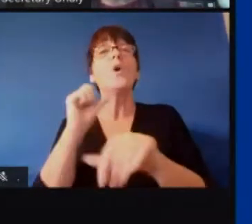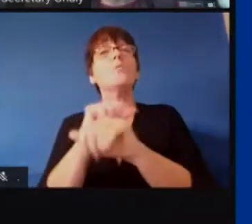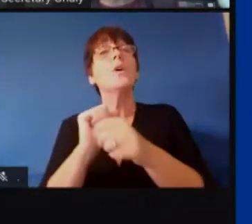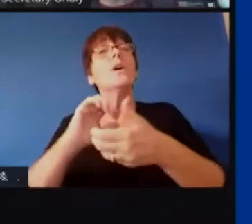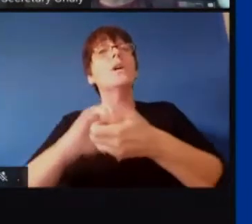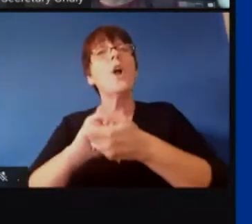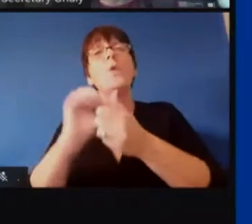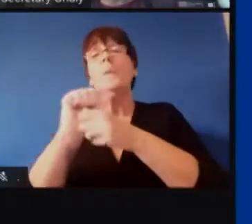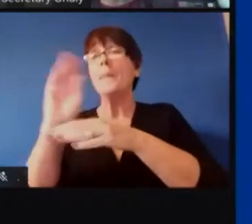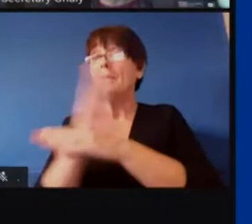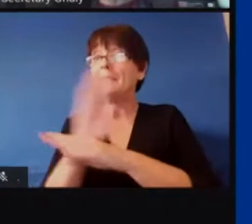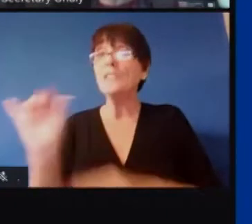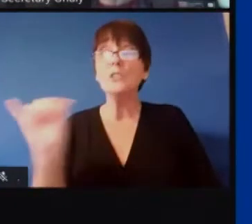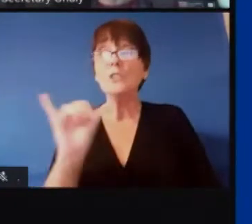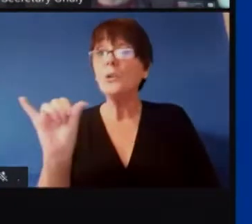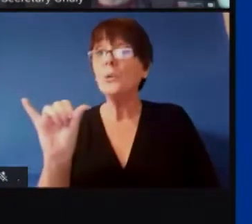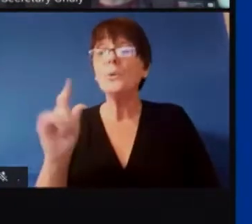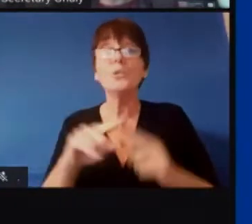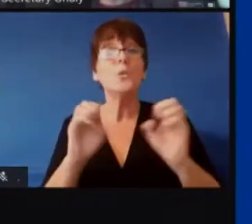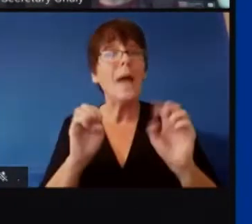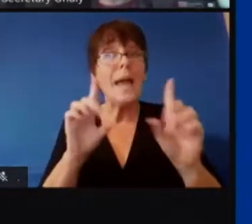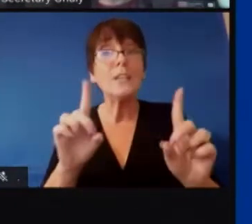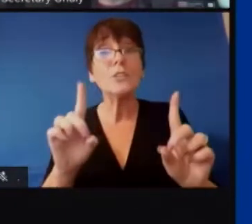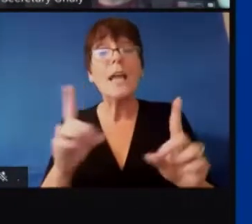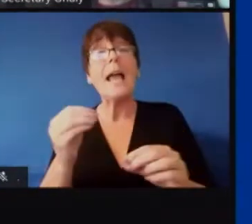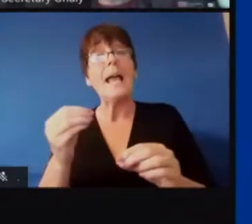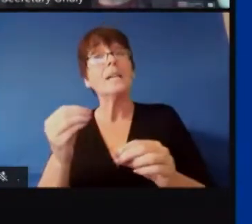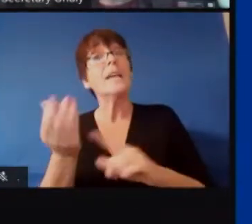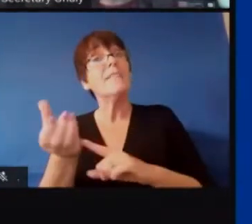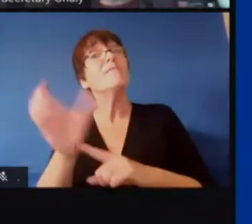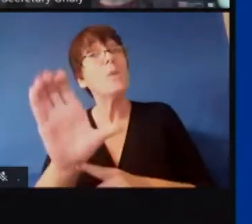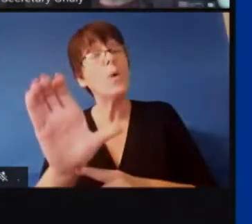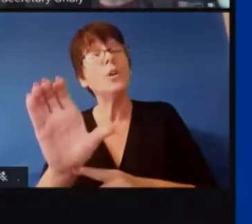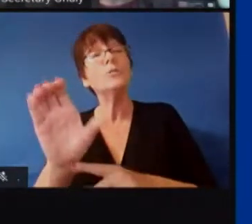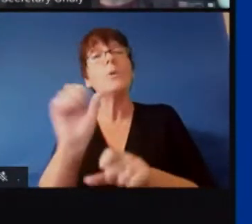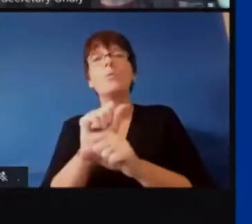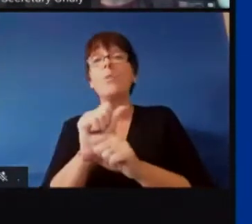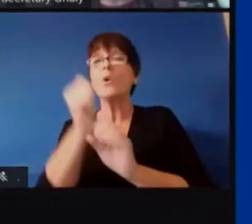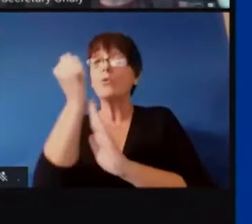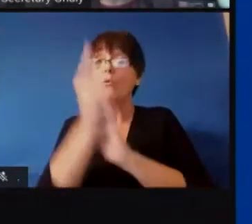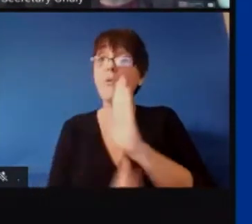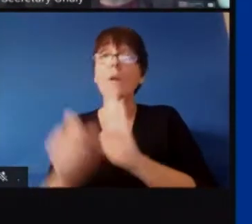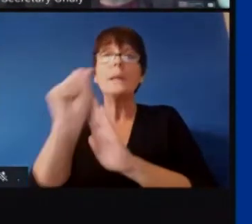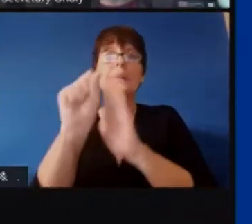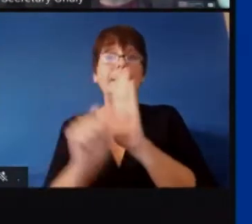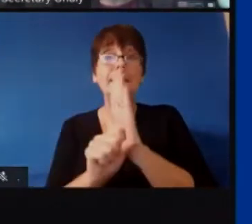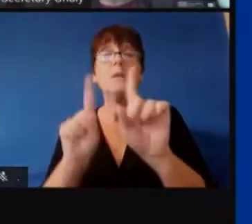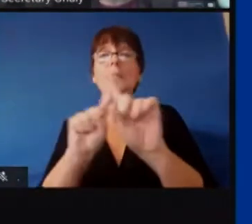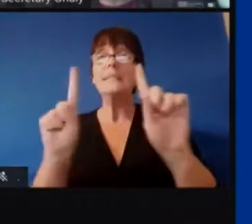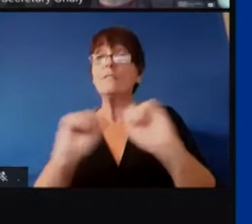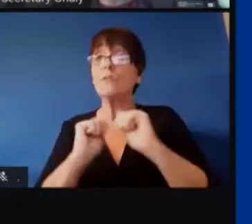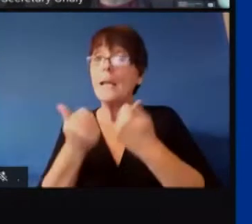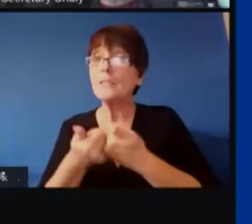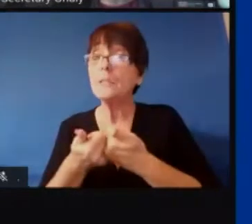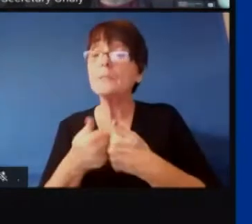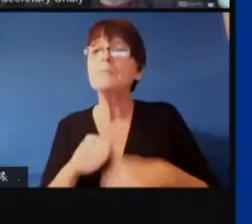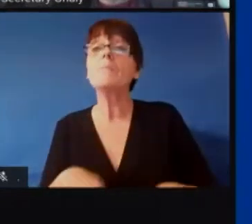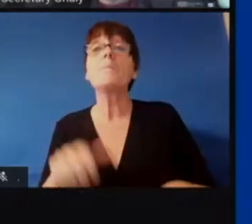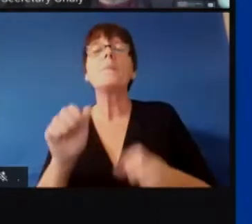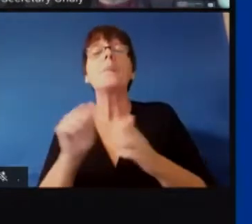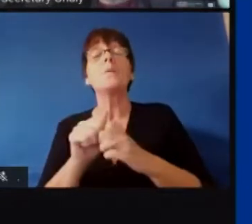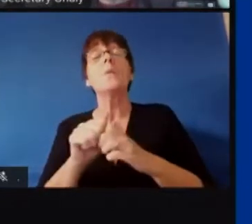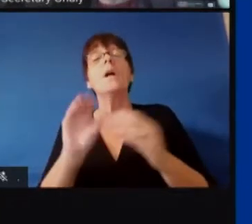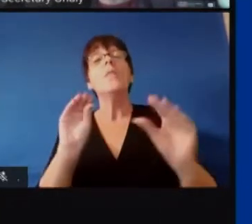with businesses as well to educate and also enforce. So we're working across the state and our different agencies with our Office of